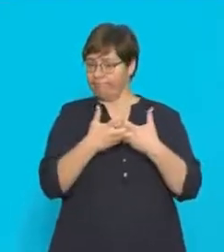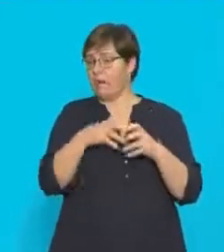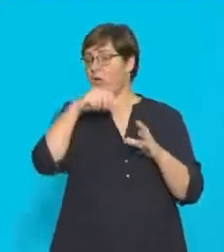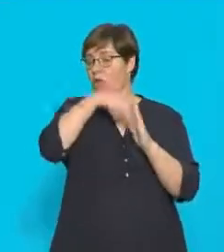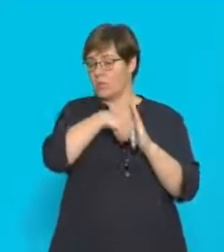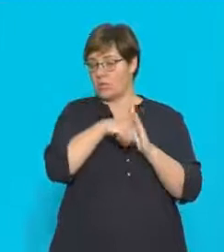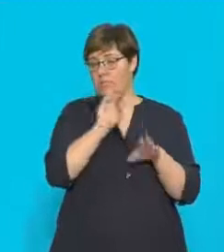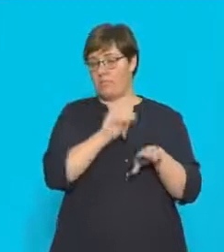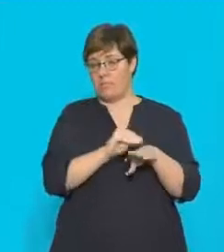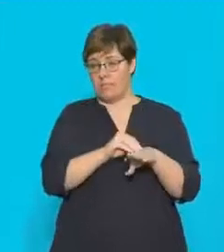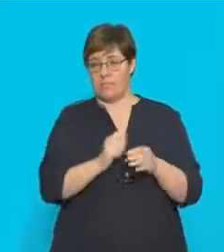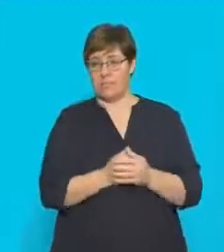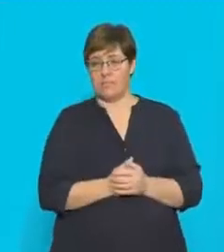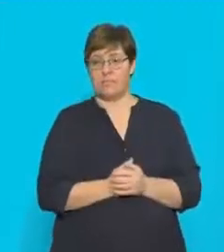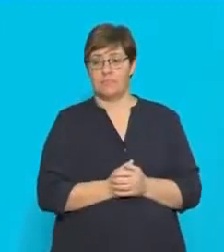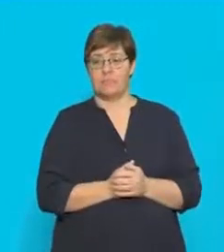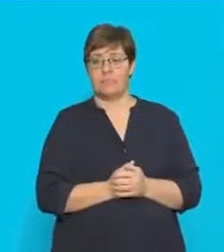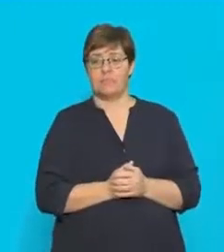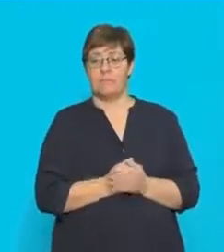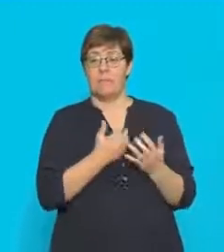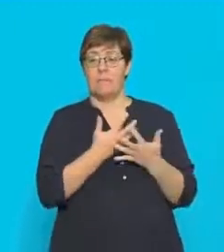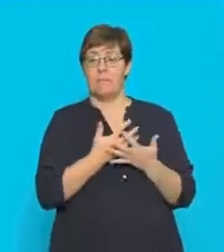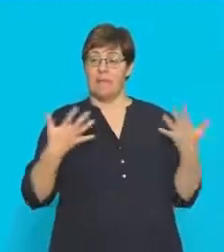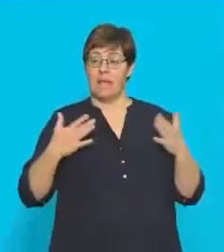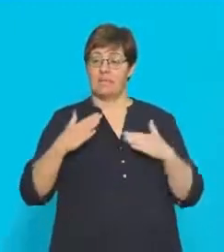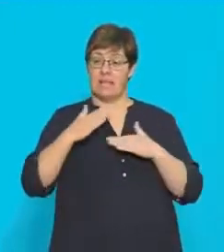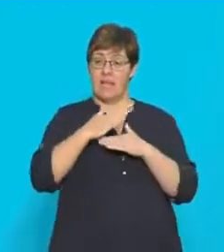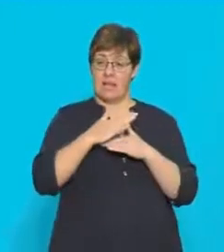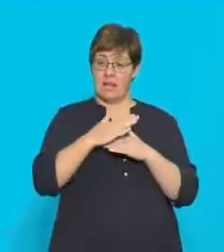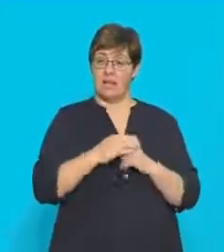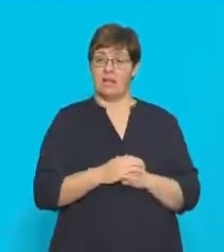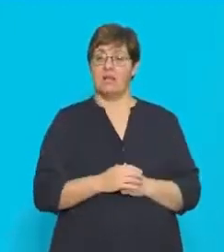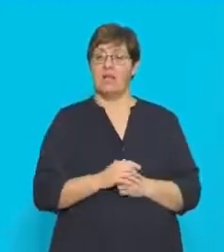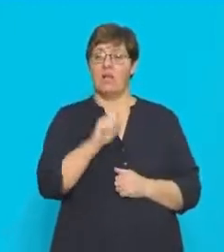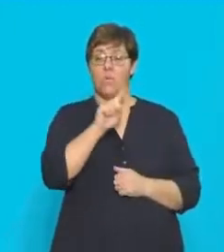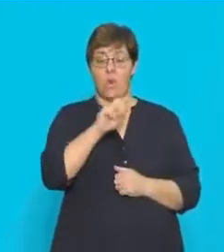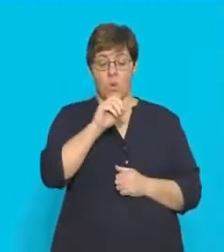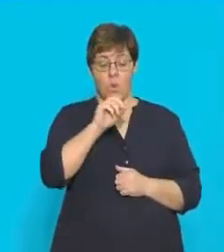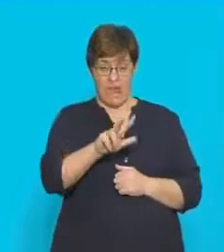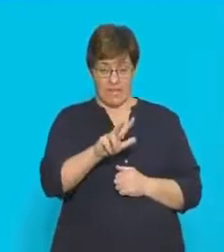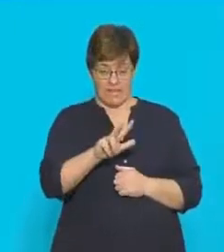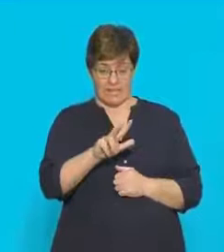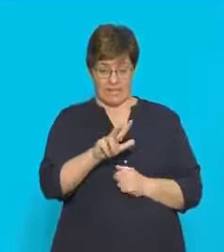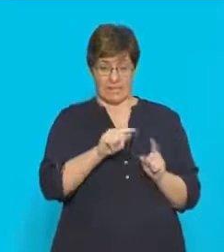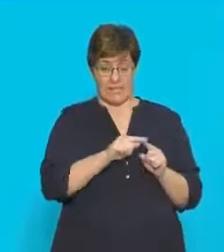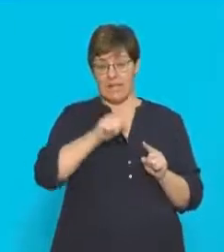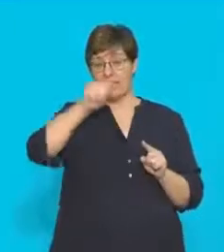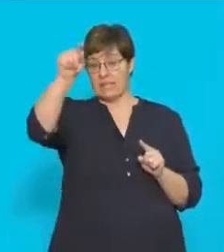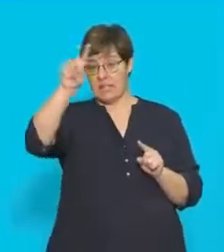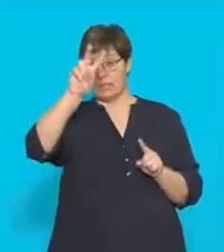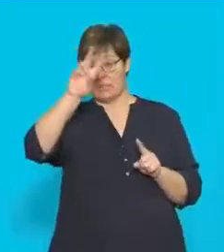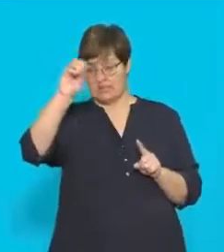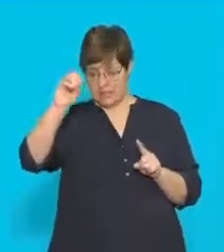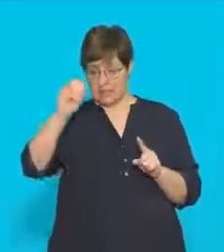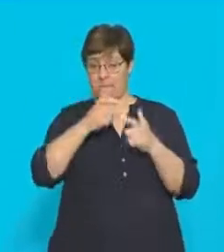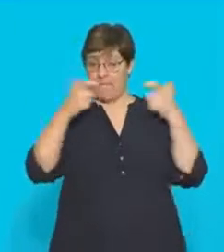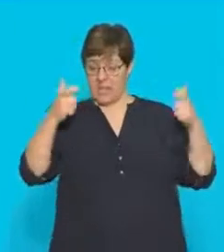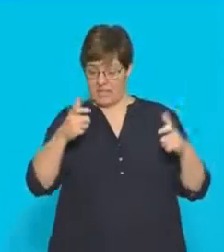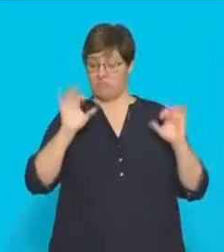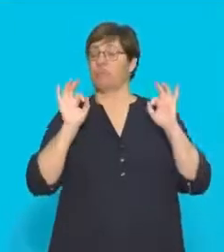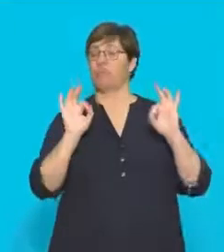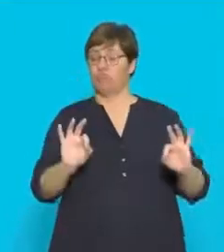of our problem. Our greatest angle is 108 degrees, and the side across it is